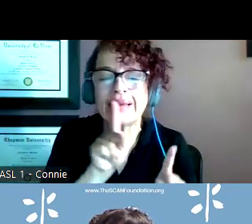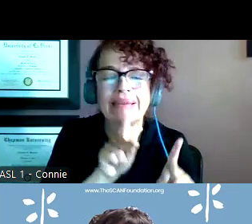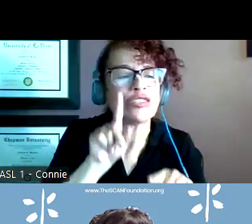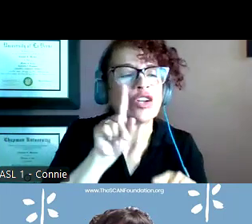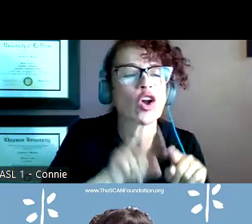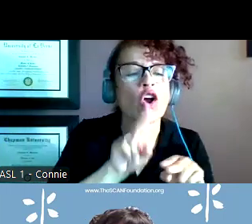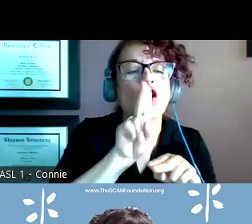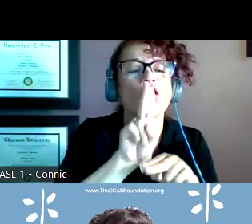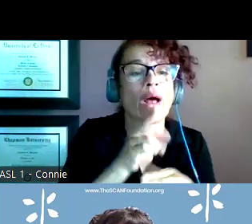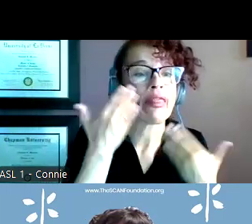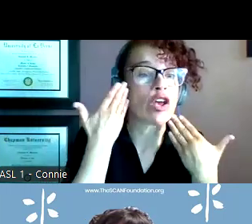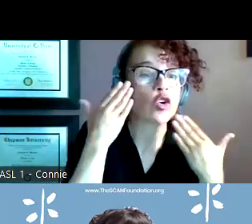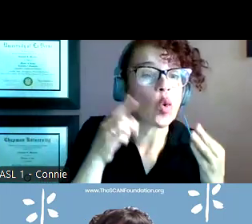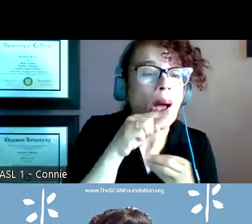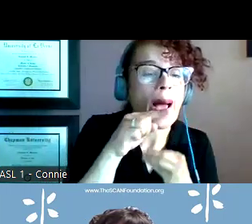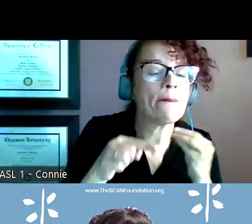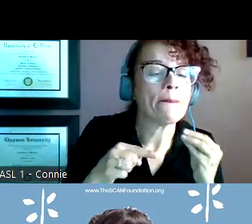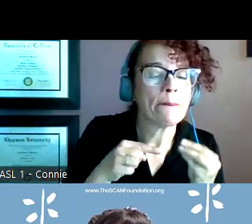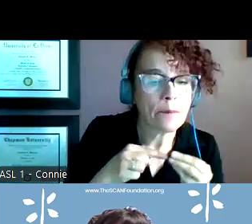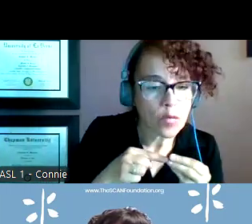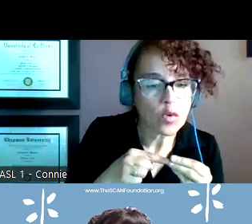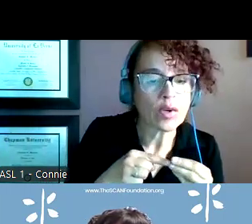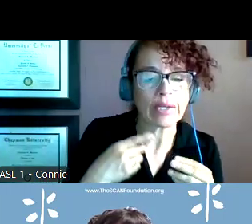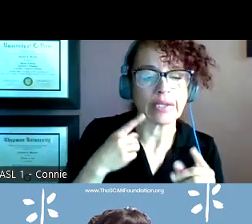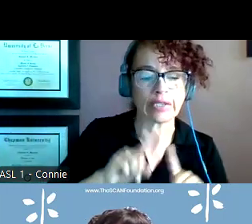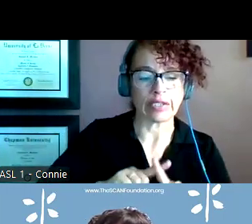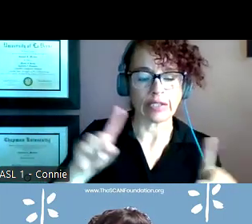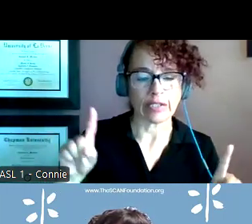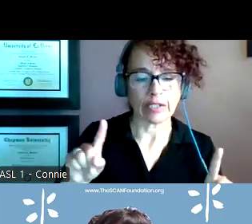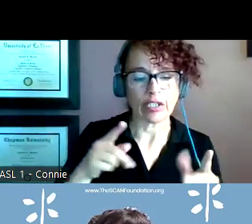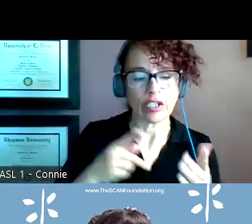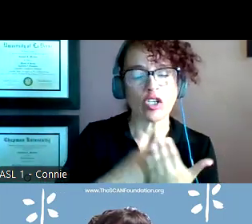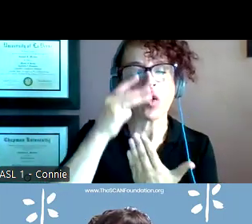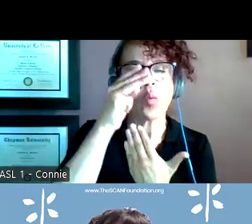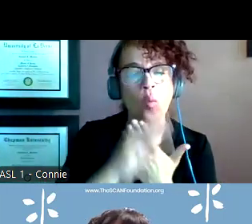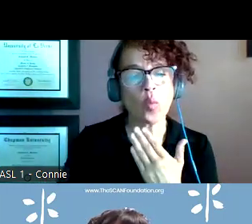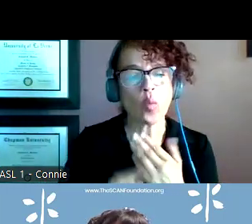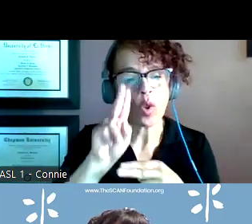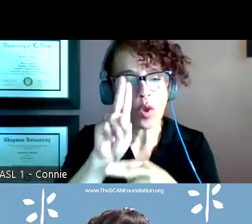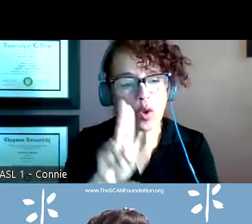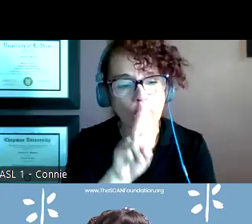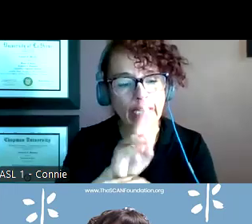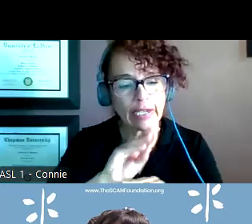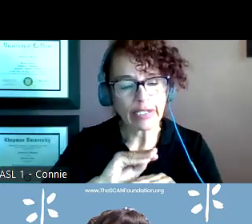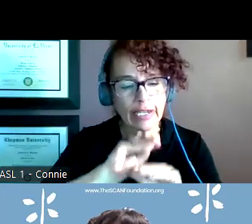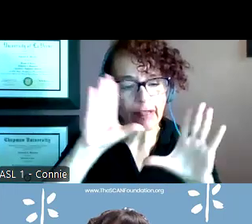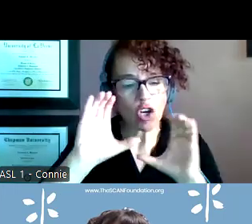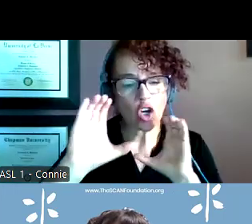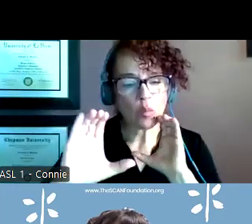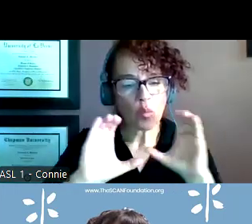use what they don't know about. And when you transition from one program delivery to another, you need clear